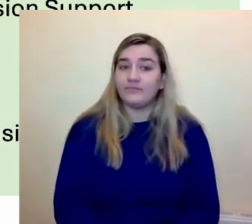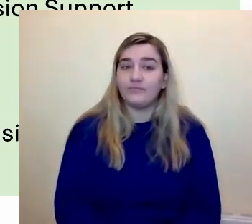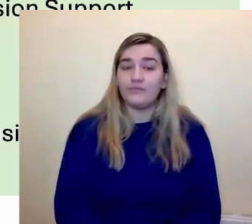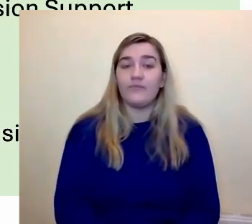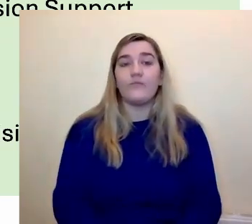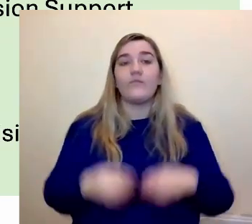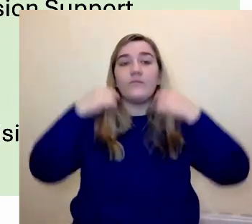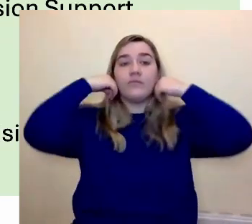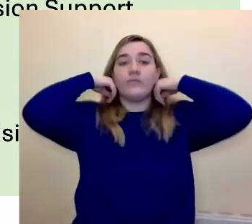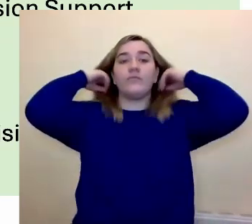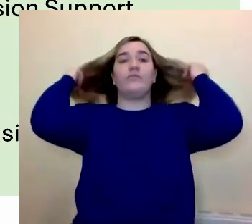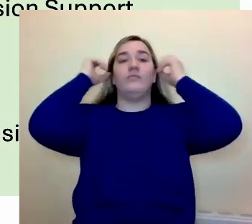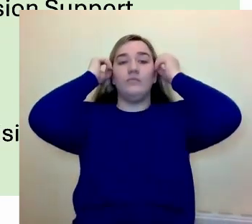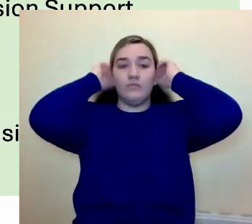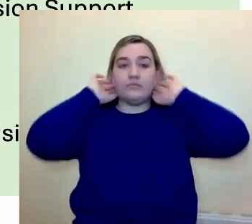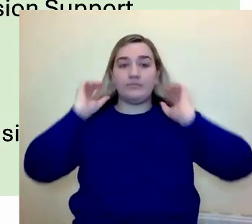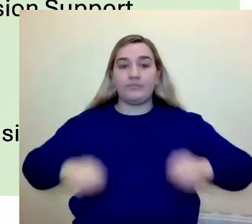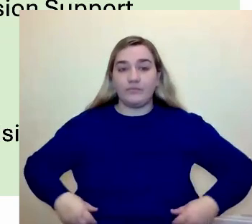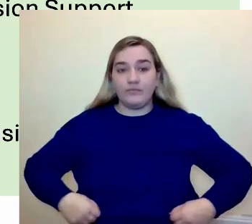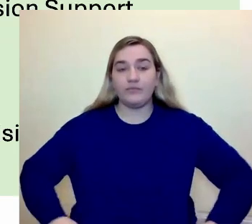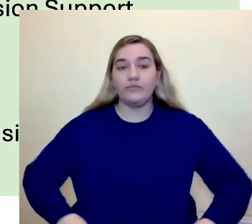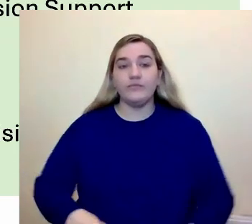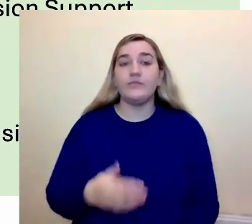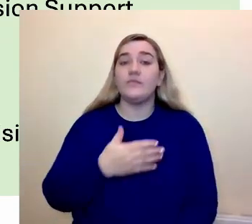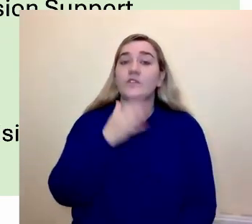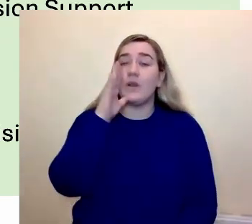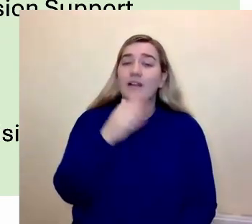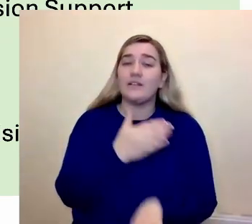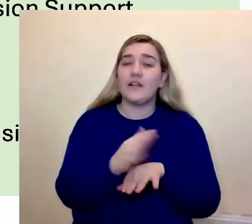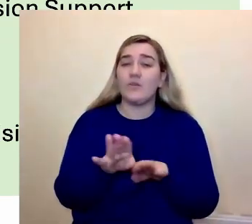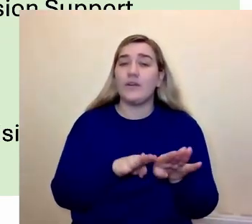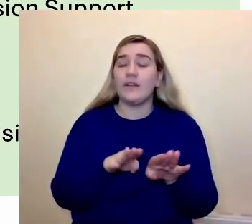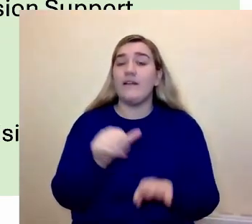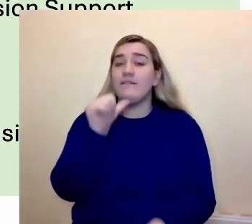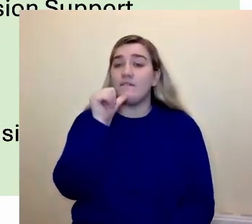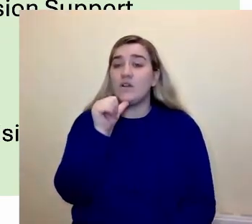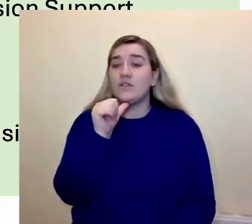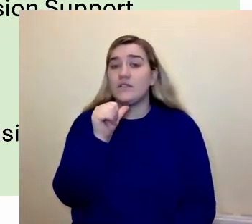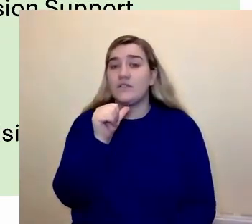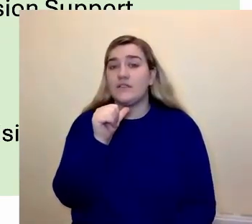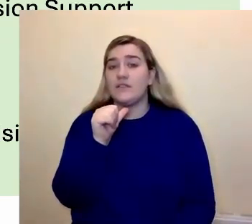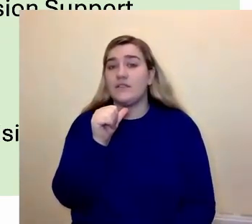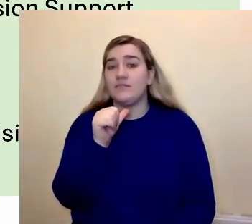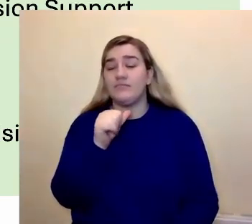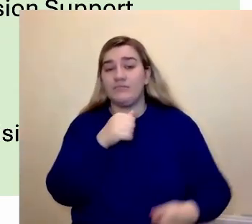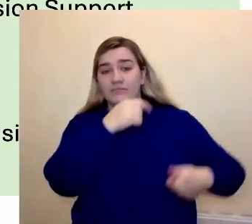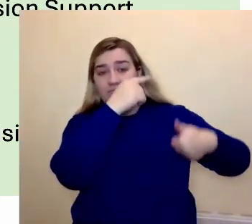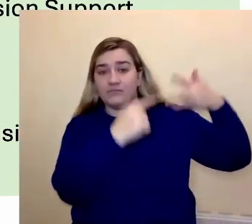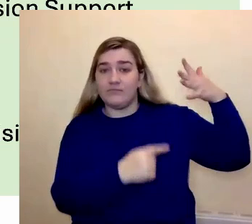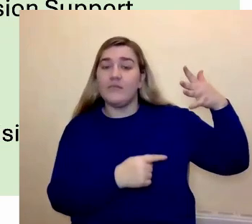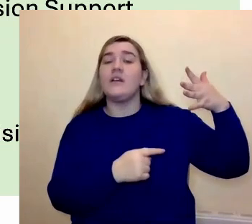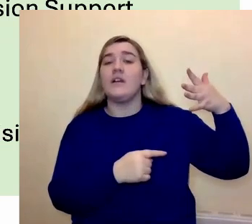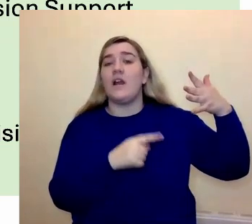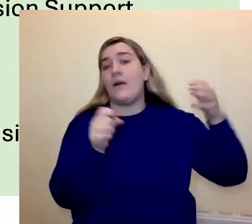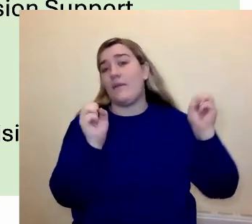to begin with, the first sessions of the of the slides of the PowerPoint